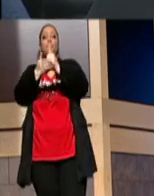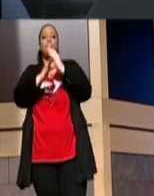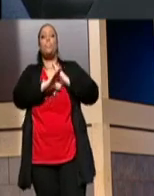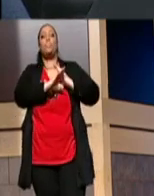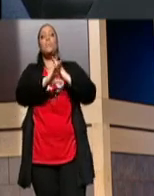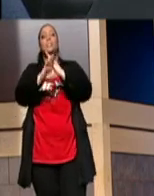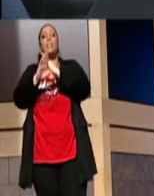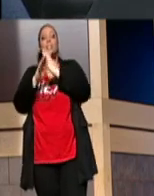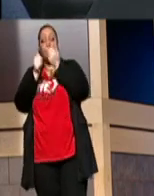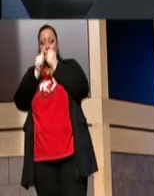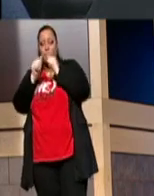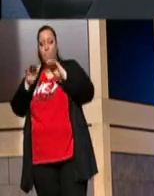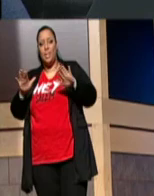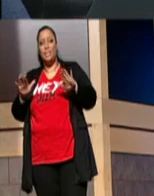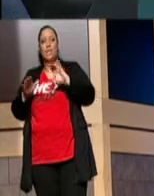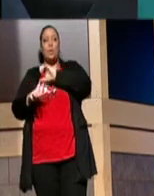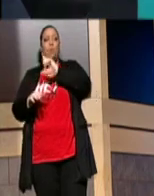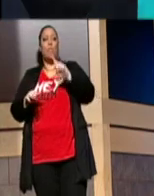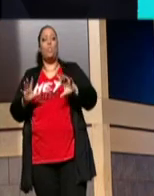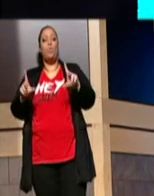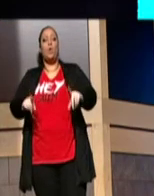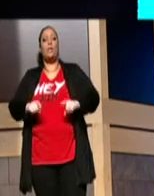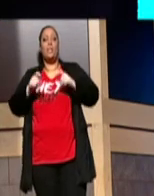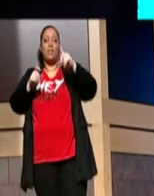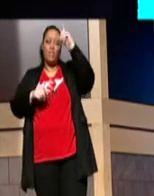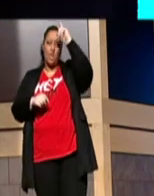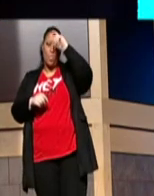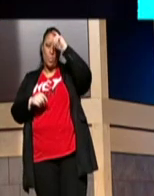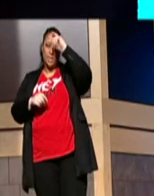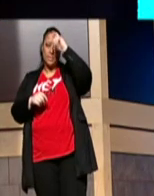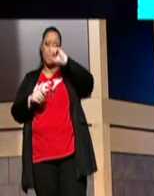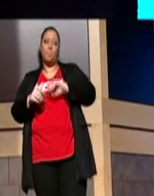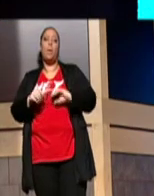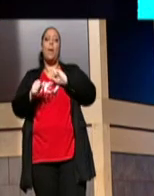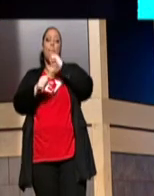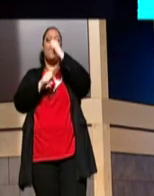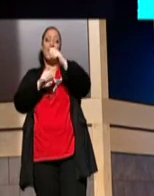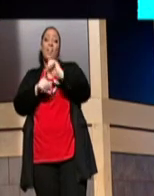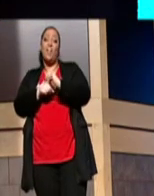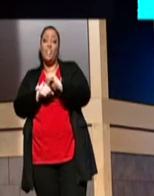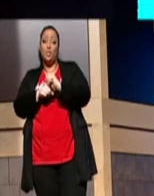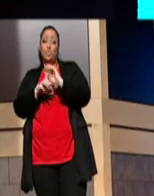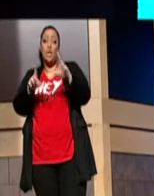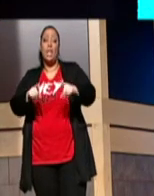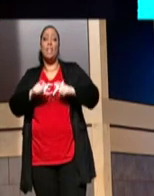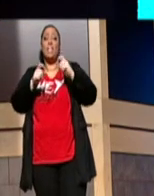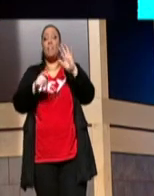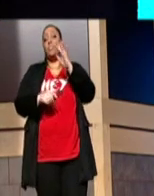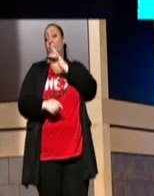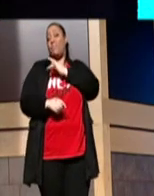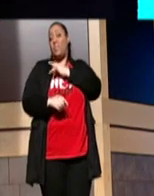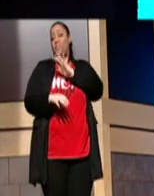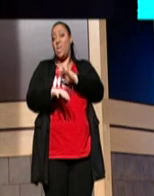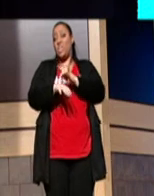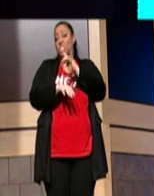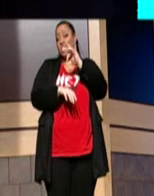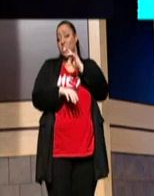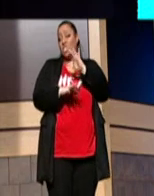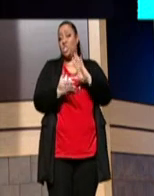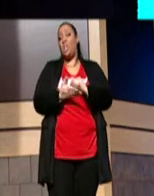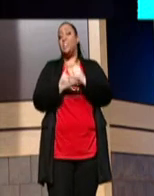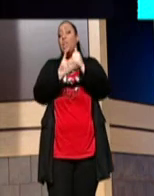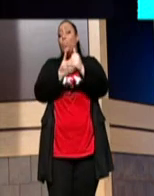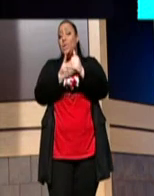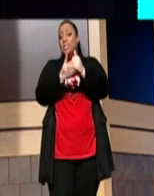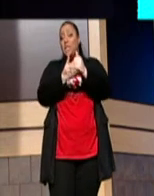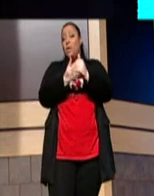them, and bless them. And Lord, give them wisdom beyond their training. Give them, Lord God, favor as they touch, as they reach out. They'll